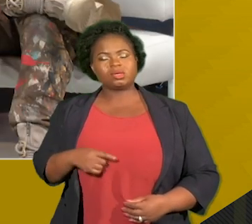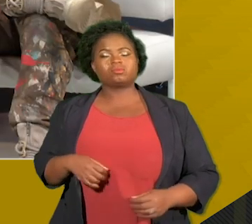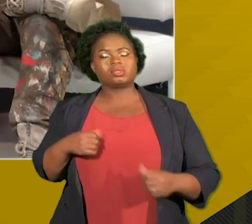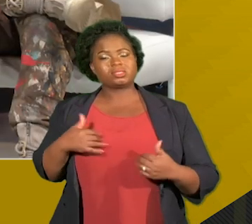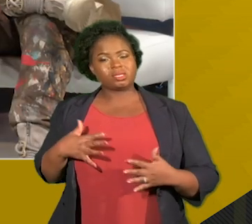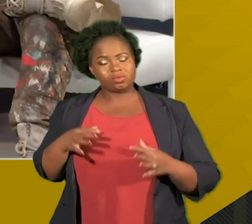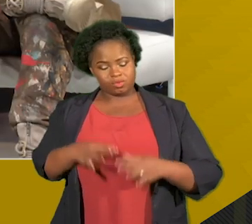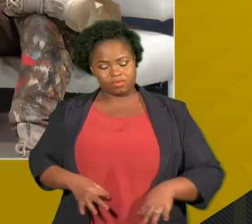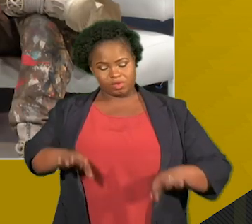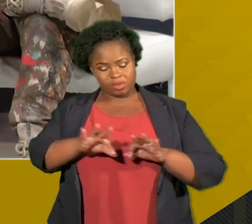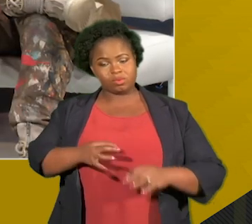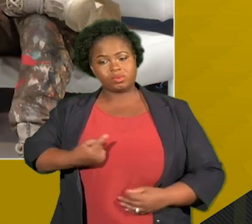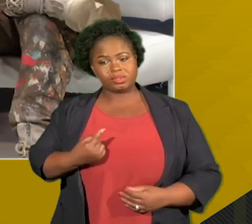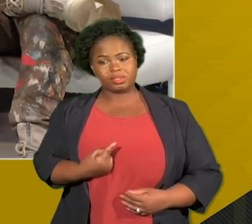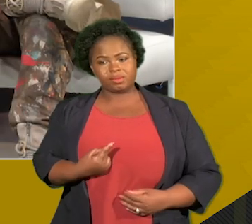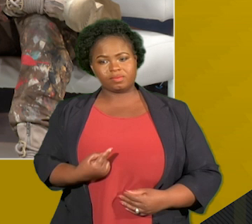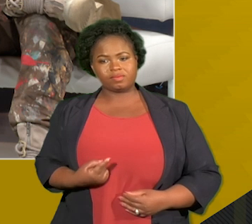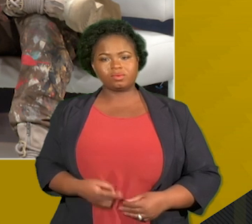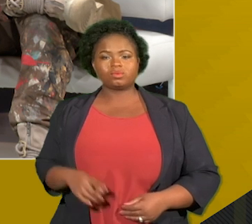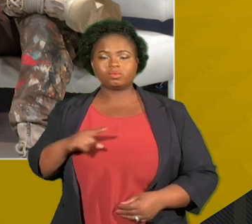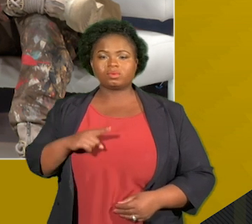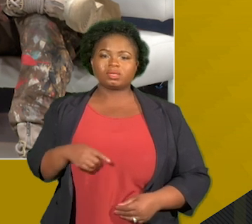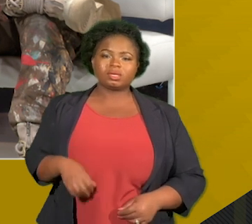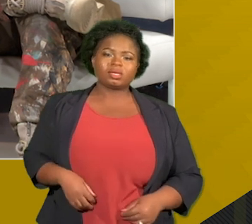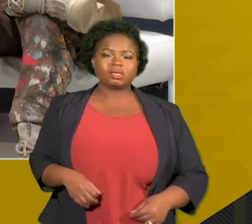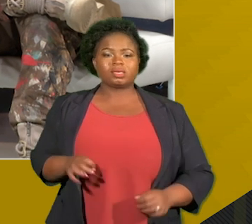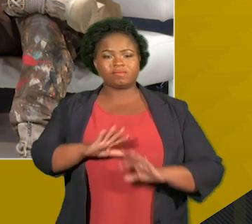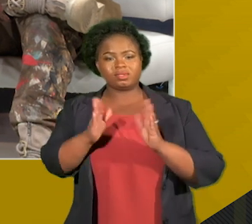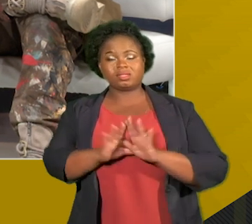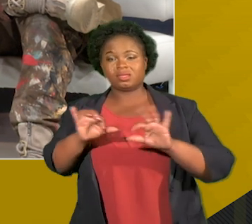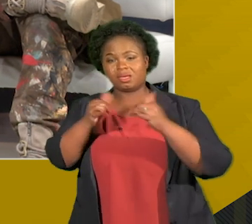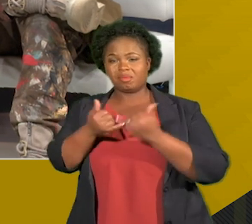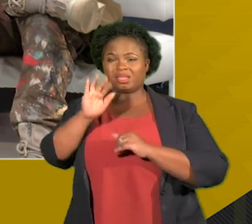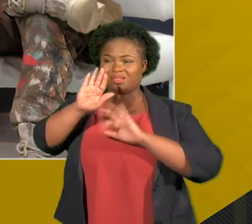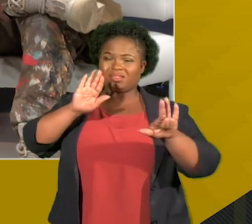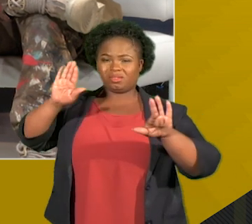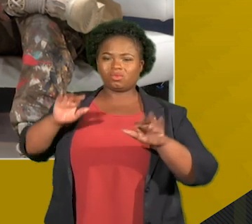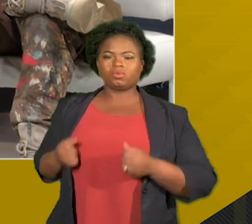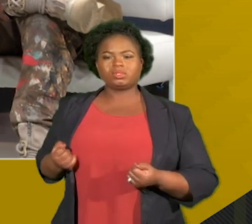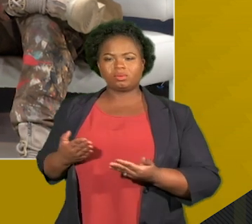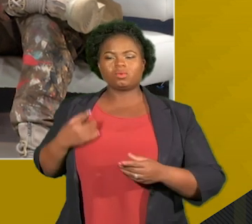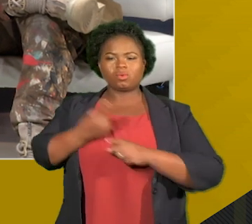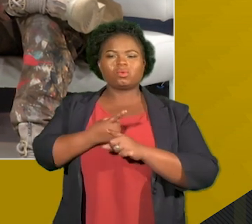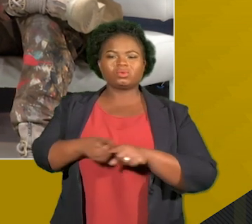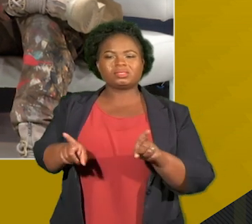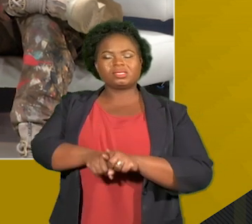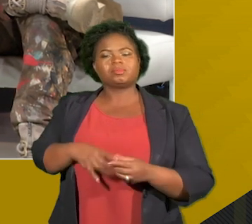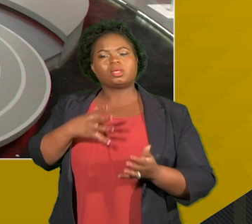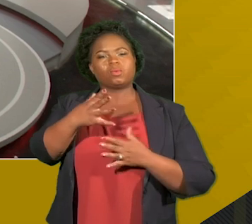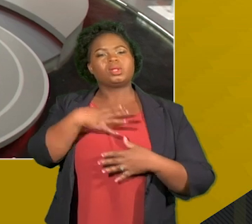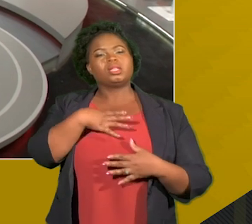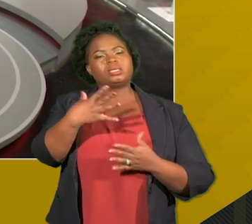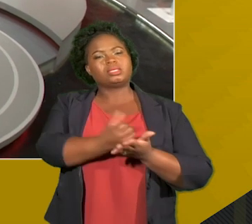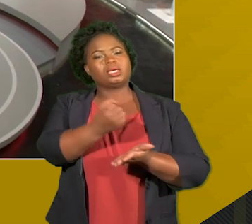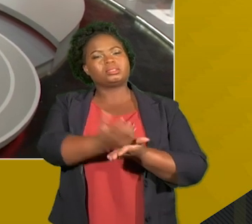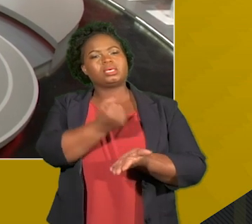you will understand that what a gallery is will serve you as a butchery and a slaughterhouse that will take your